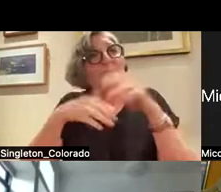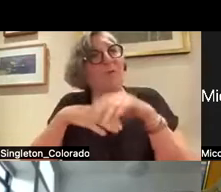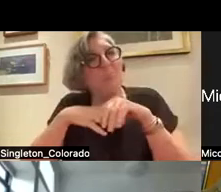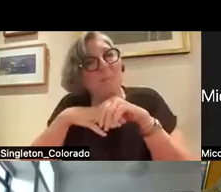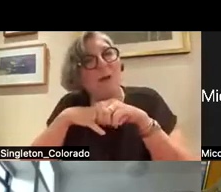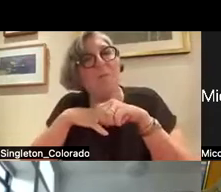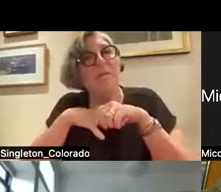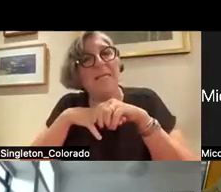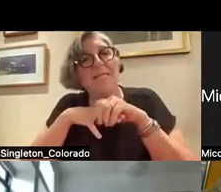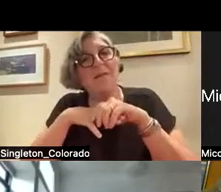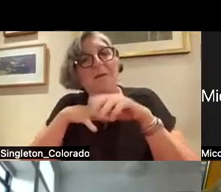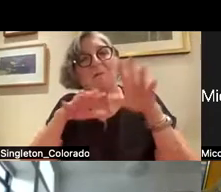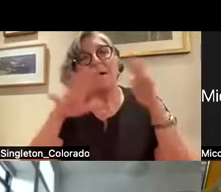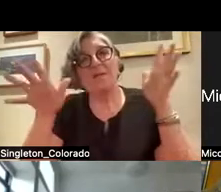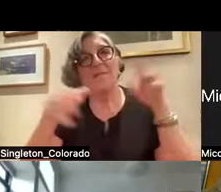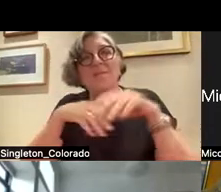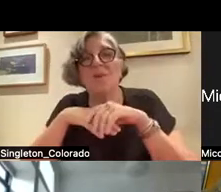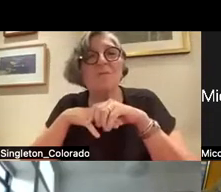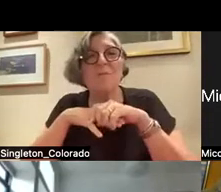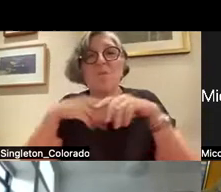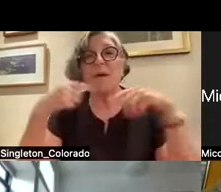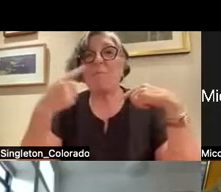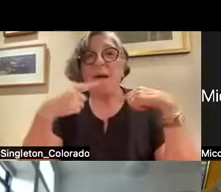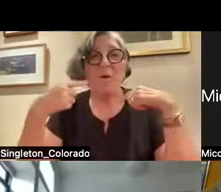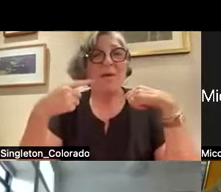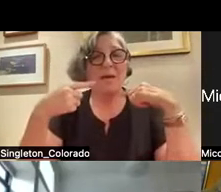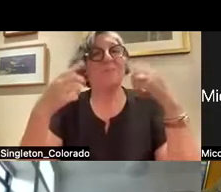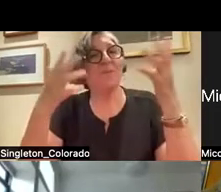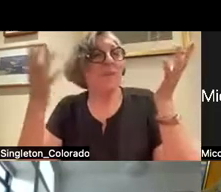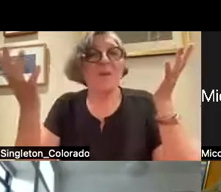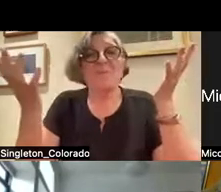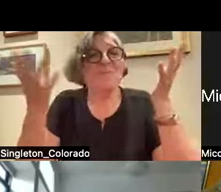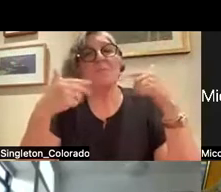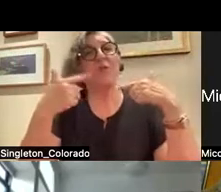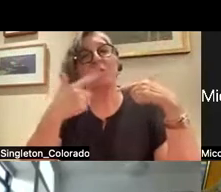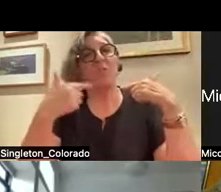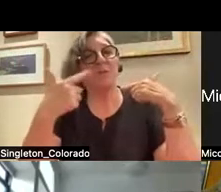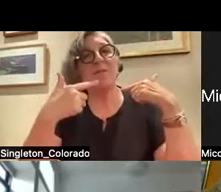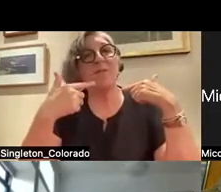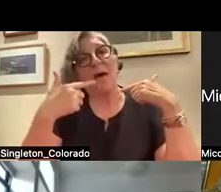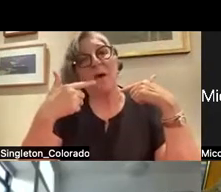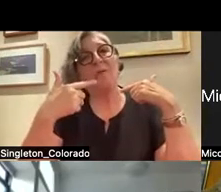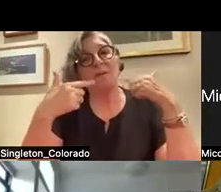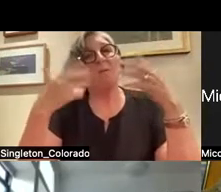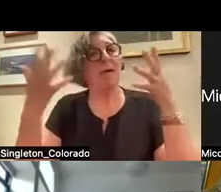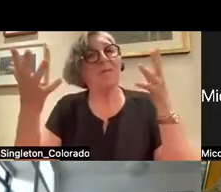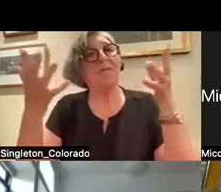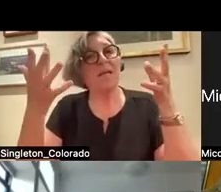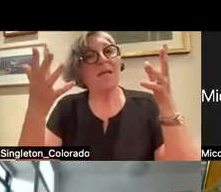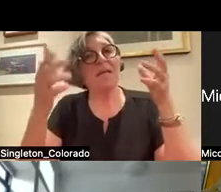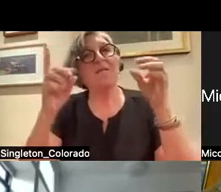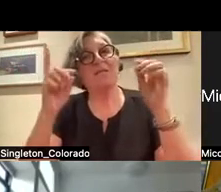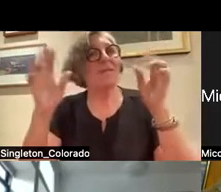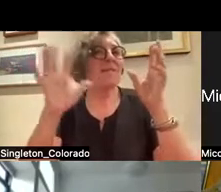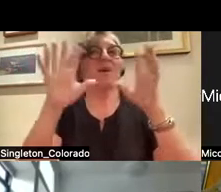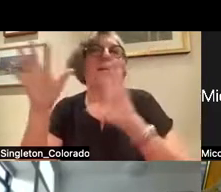back and forth, but probably less so. I didn't talk very much about mouthing. So a lot of deaf people will produce some mouthing while